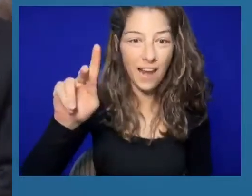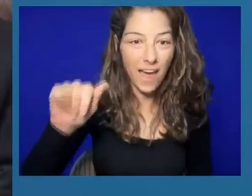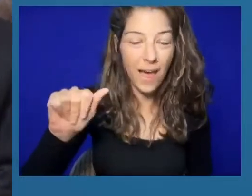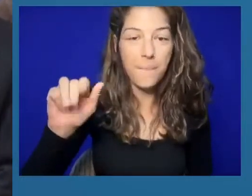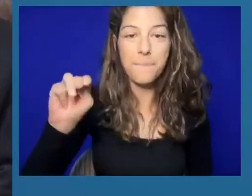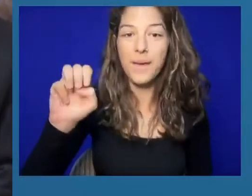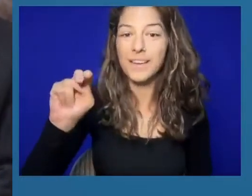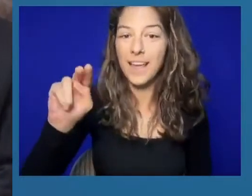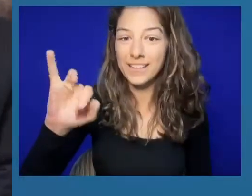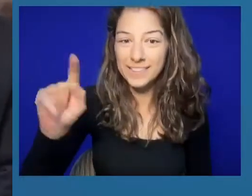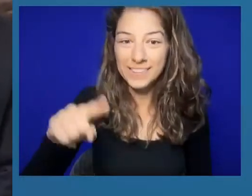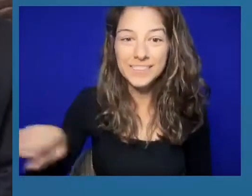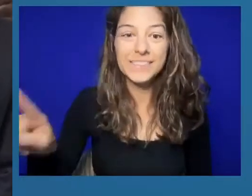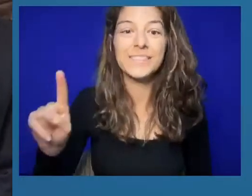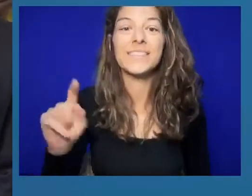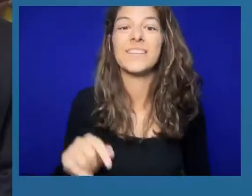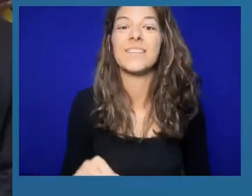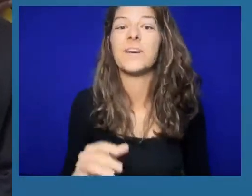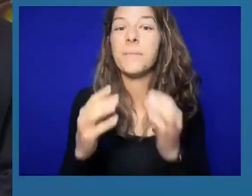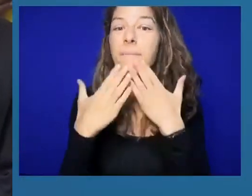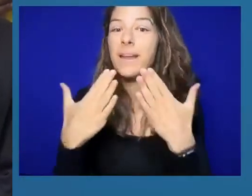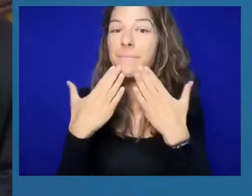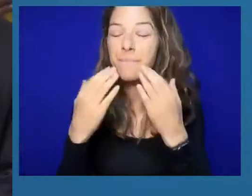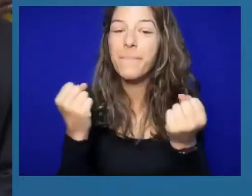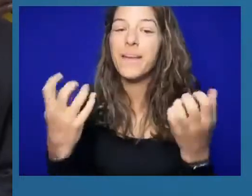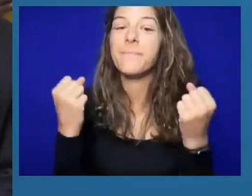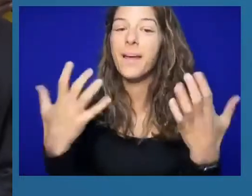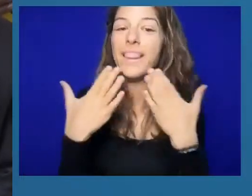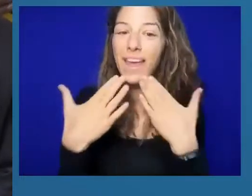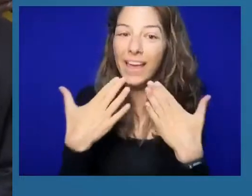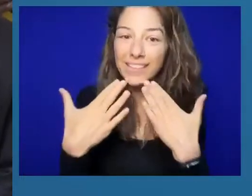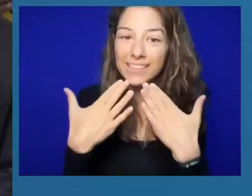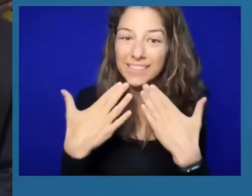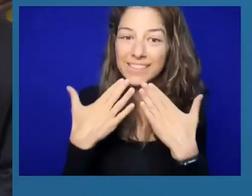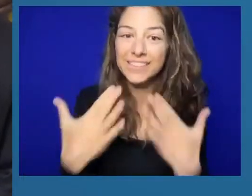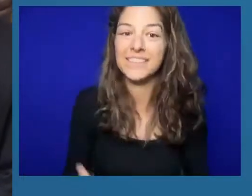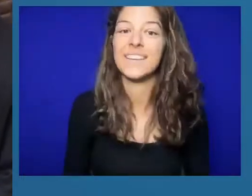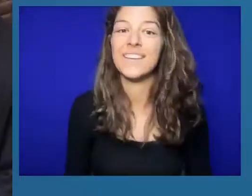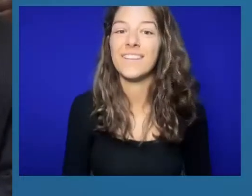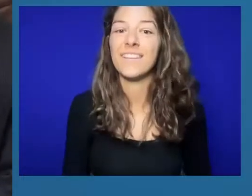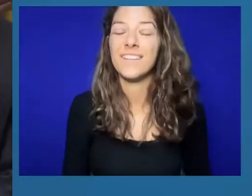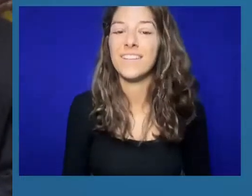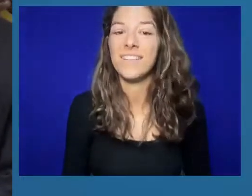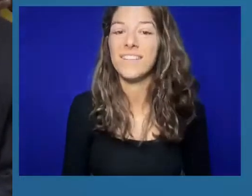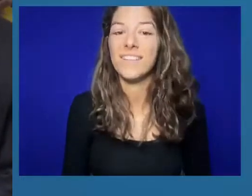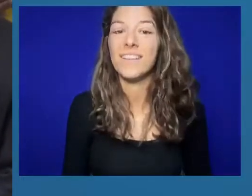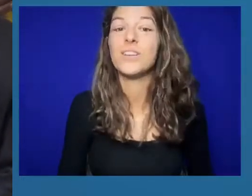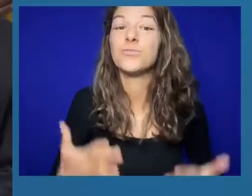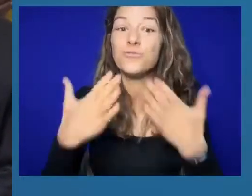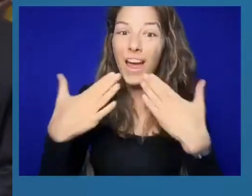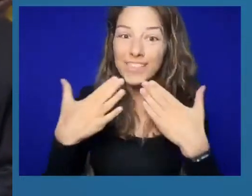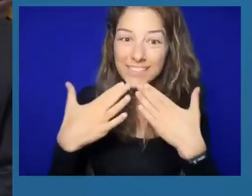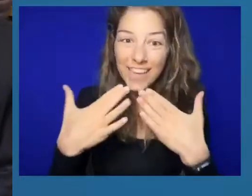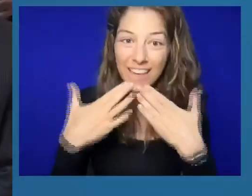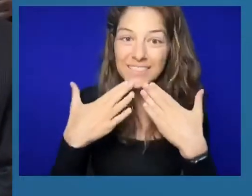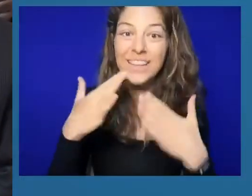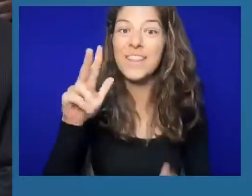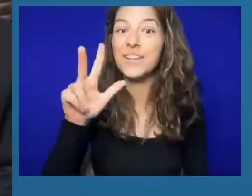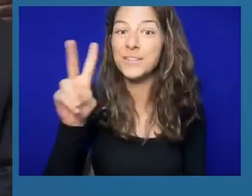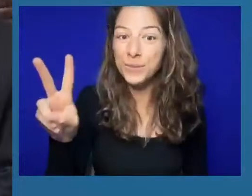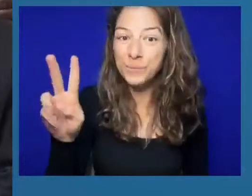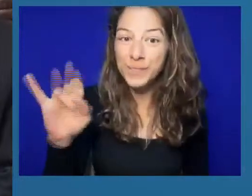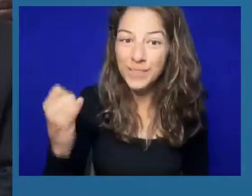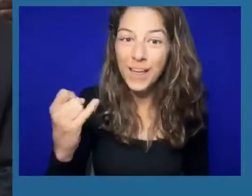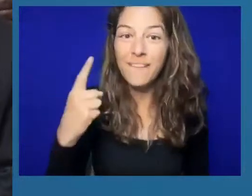muchos años y estoy aquí orgullosa de ver el cambio que hemos dado. Gracias a Teddy, tú, BJ, porque